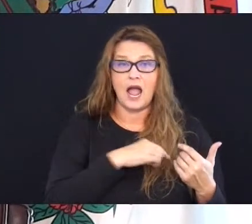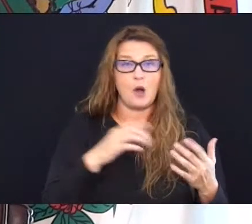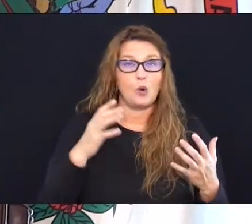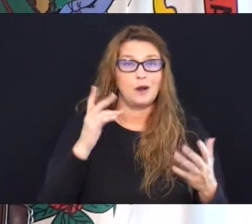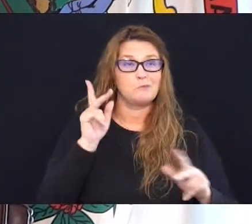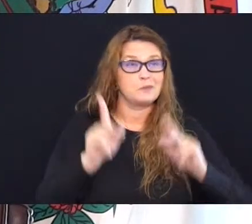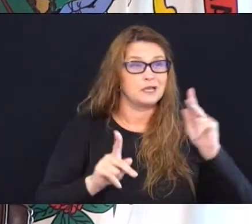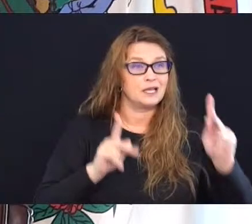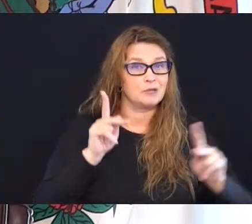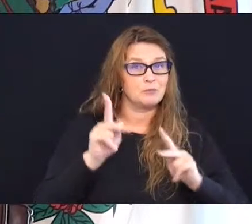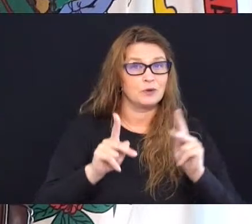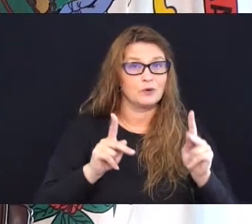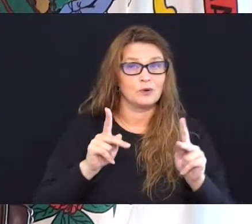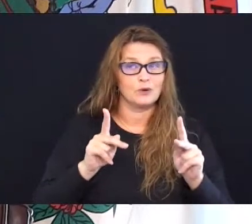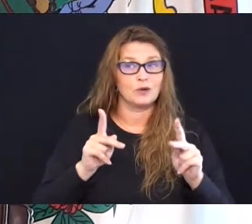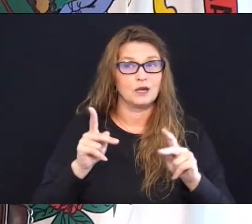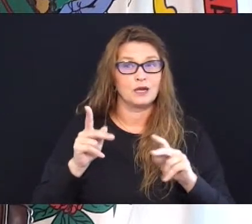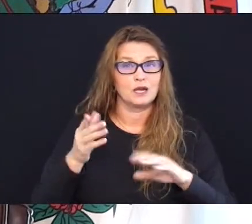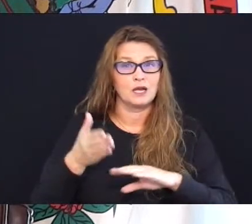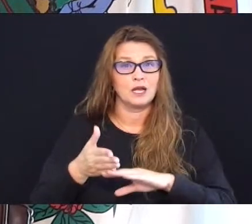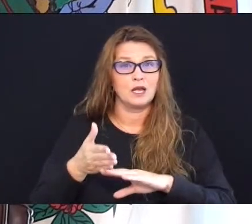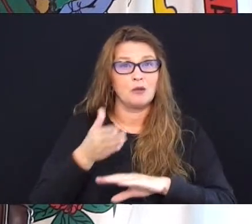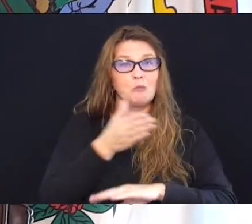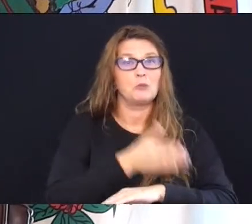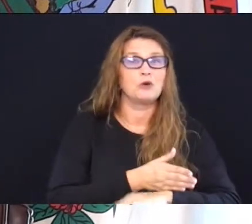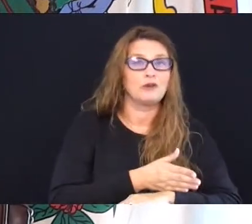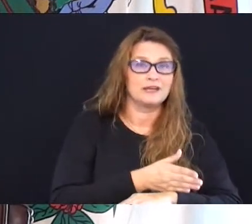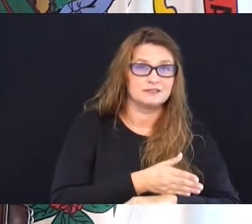only progresses on abundant, cheap energy.